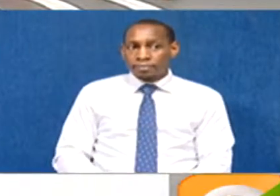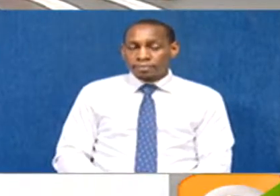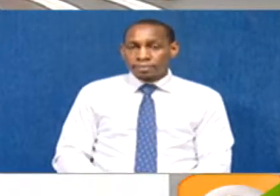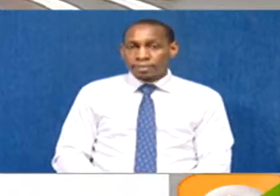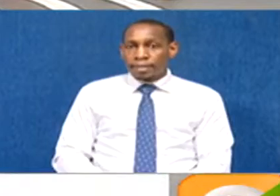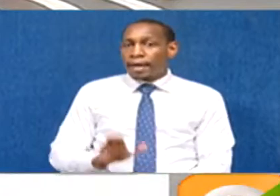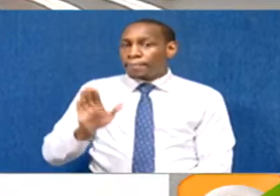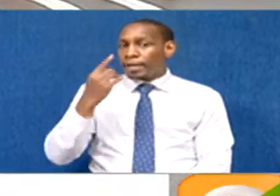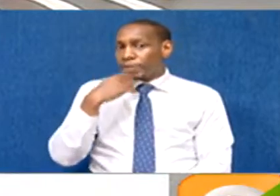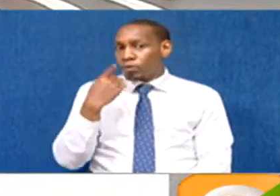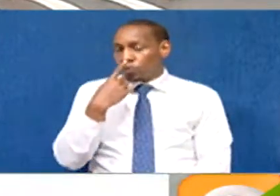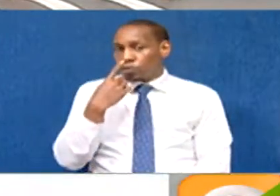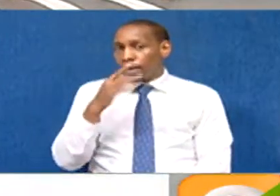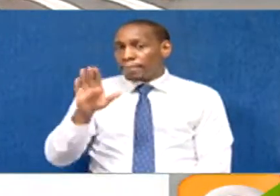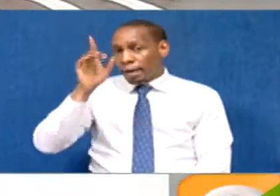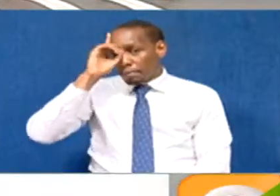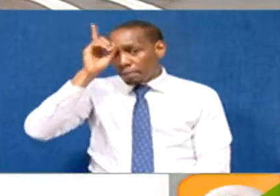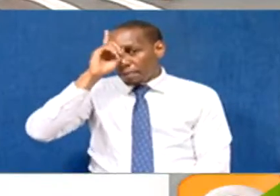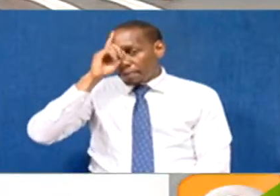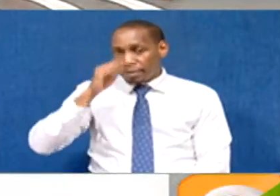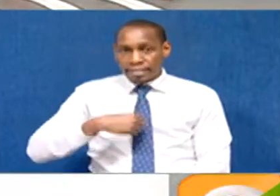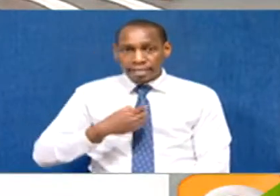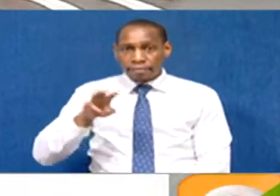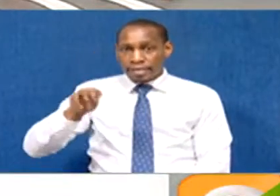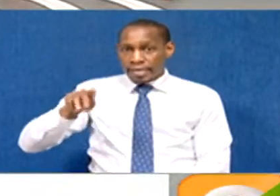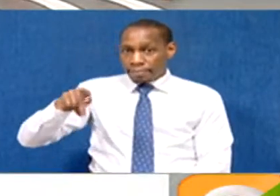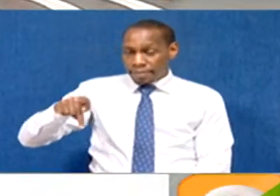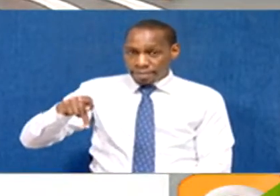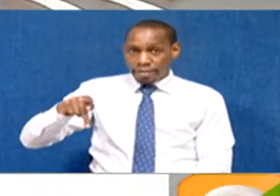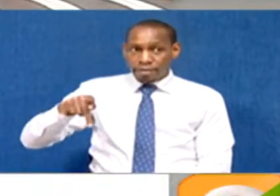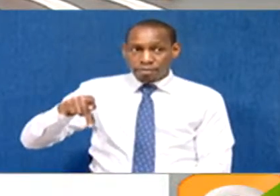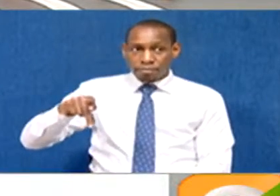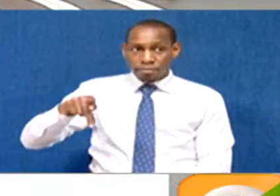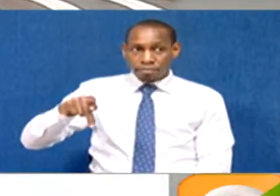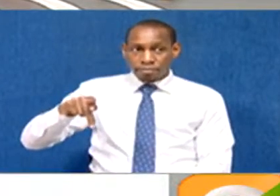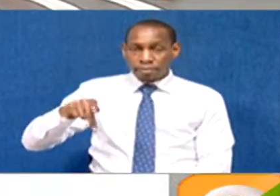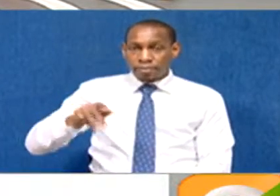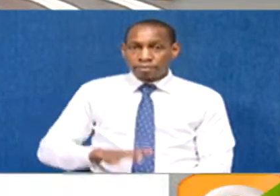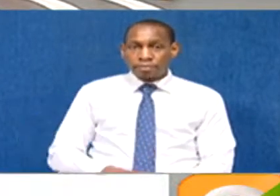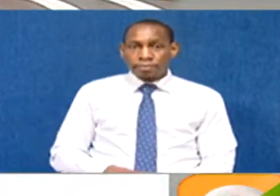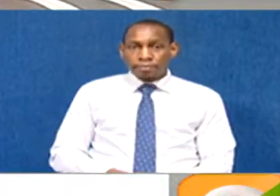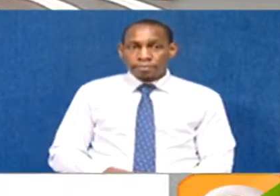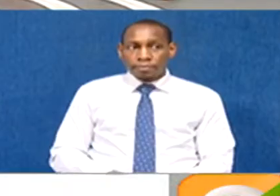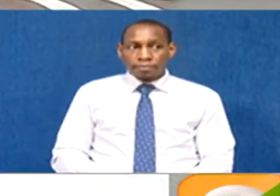No, Jeff. That's speculation. I'm a member of parliament. But we don't deal with cases.